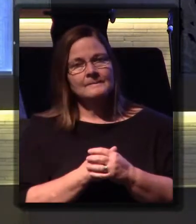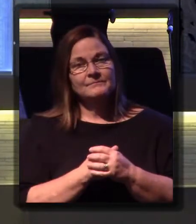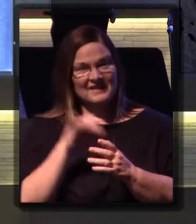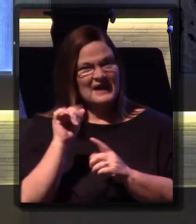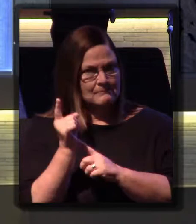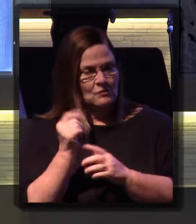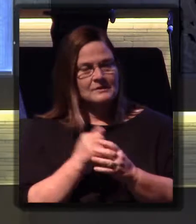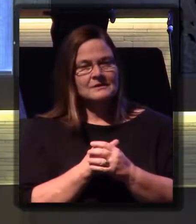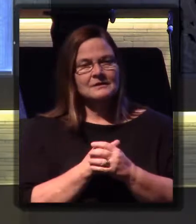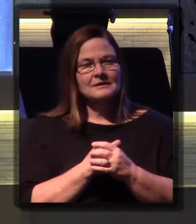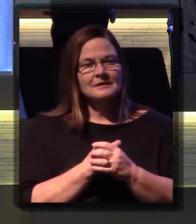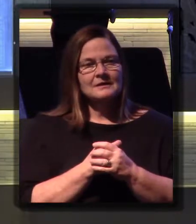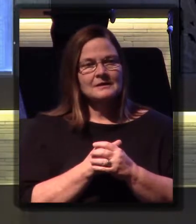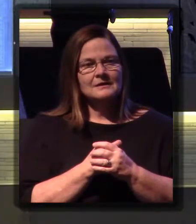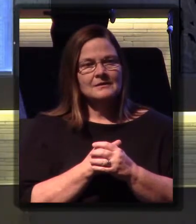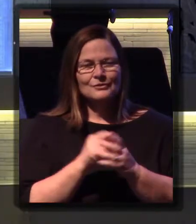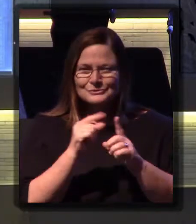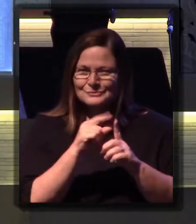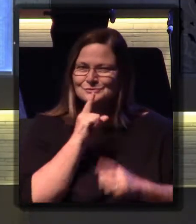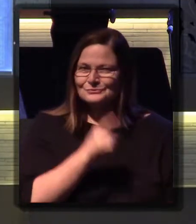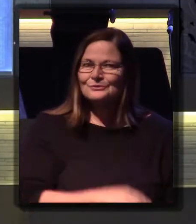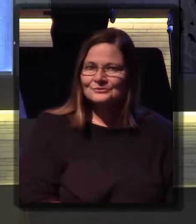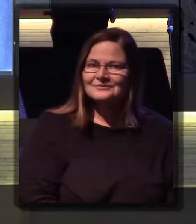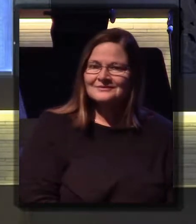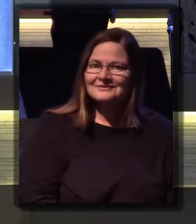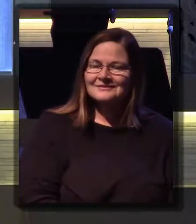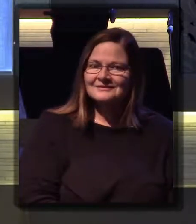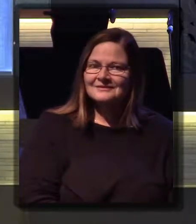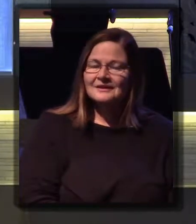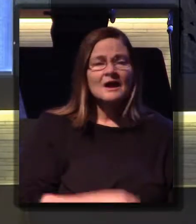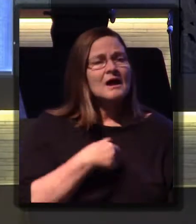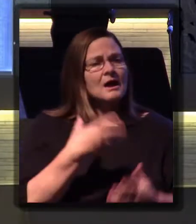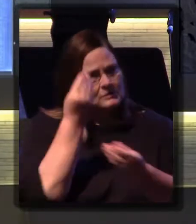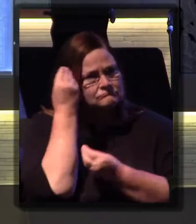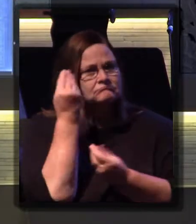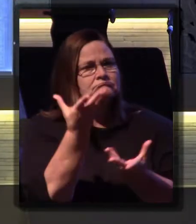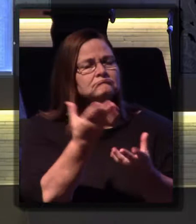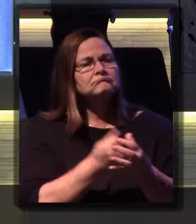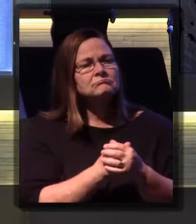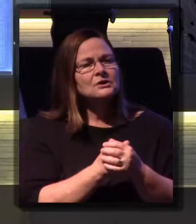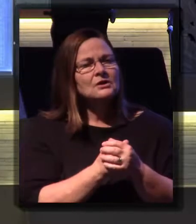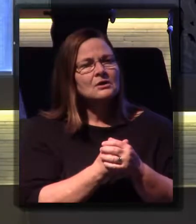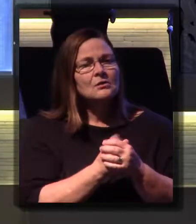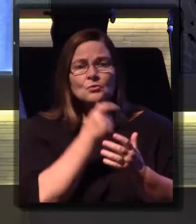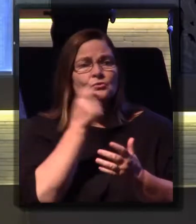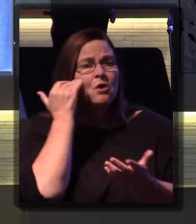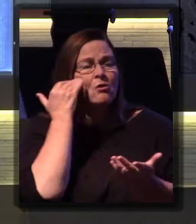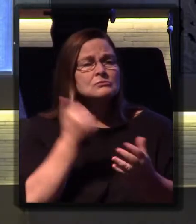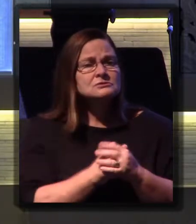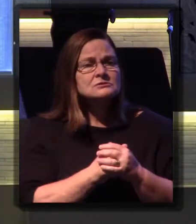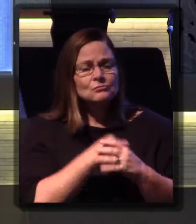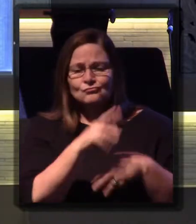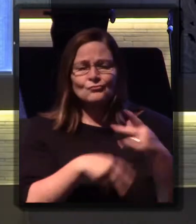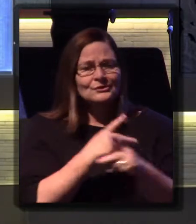Lord helped me consider at that moment, are true. And I'd